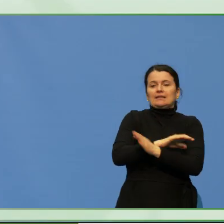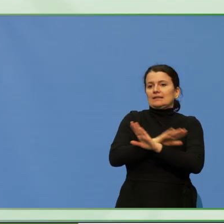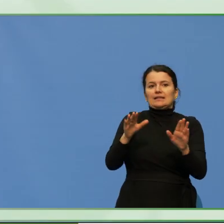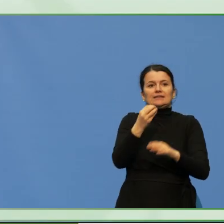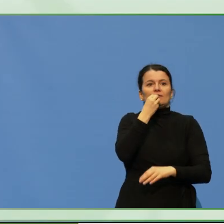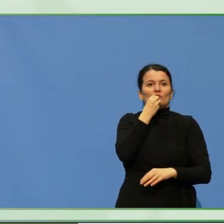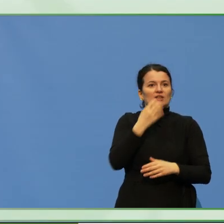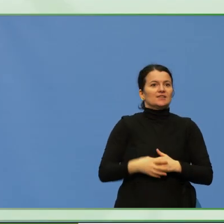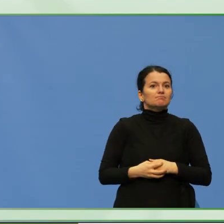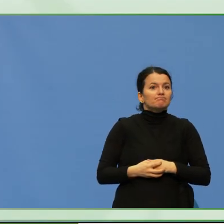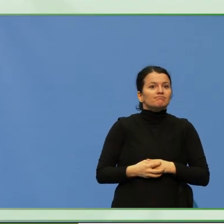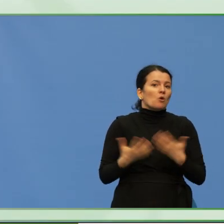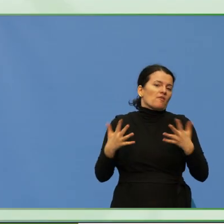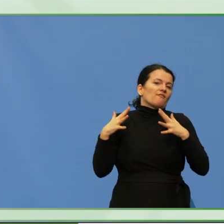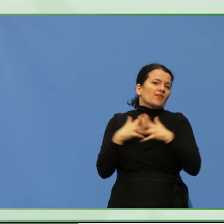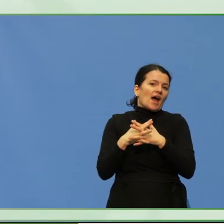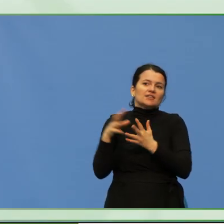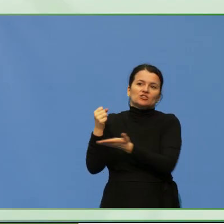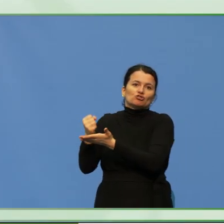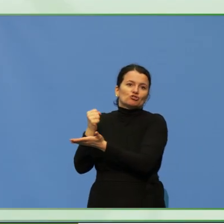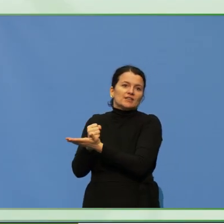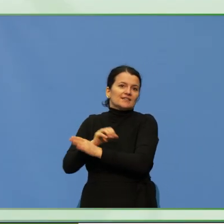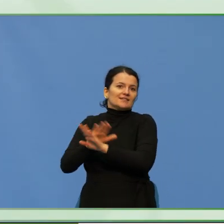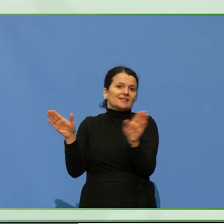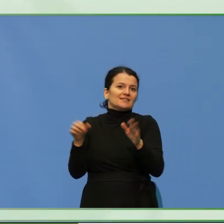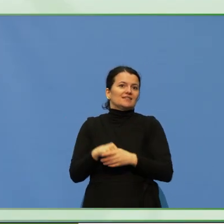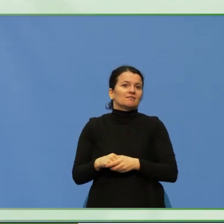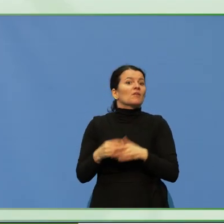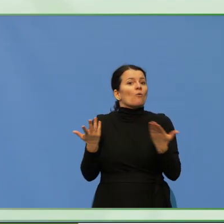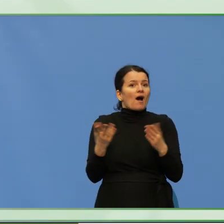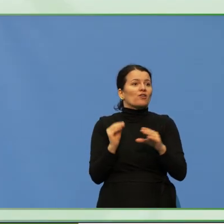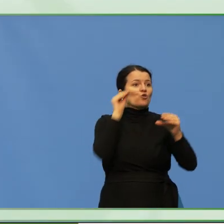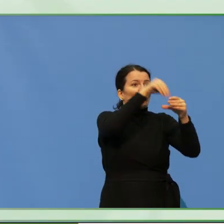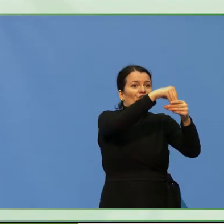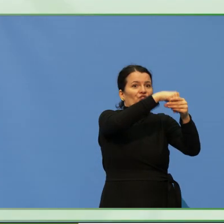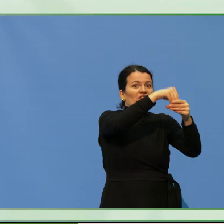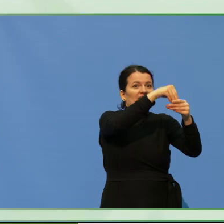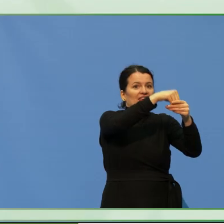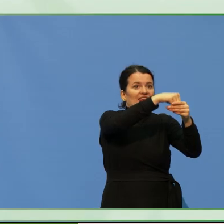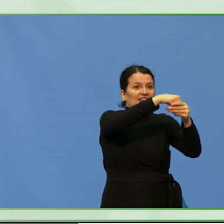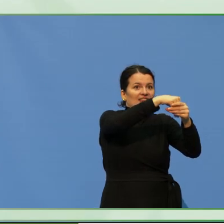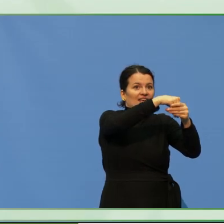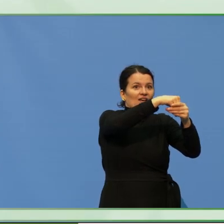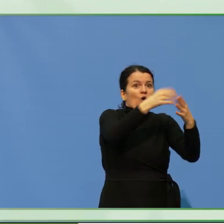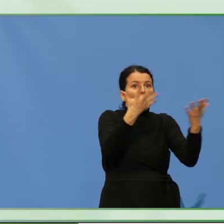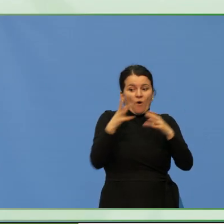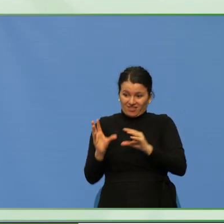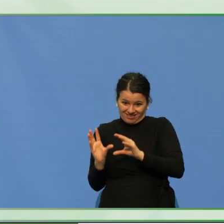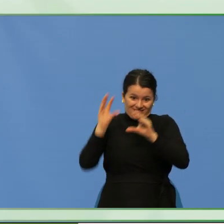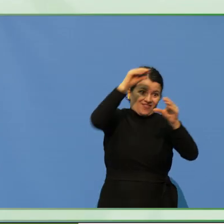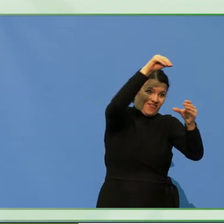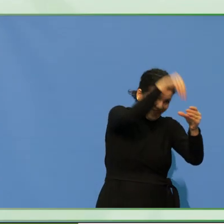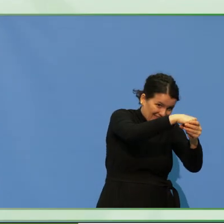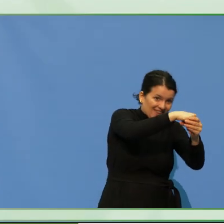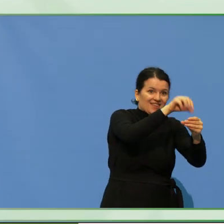not very helpful. But in the sense of it being a large language model, it can't predict what it hasn't been fed. And that is indicative